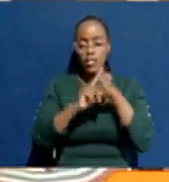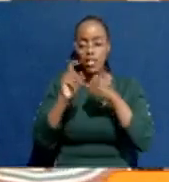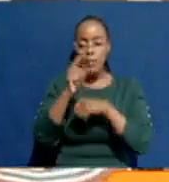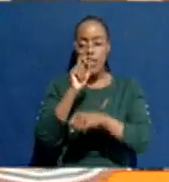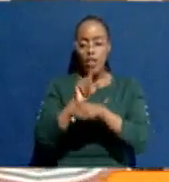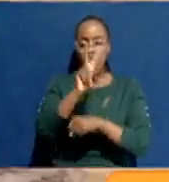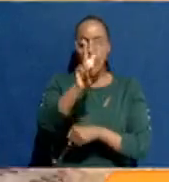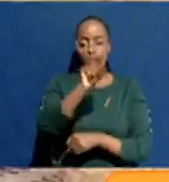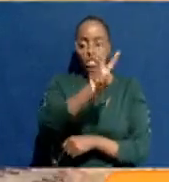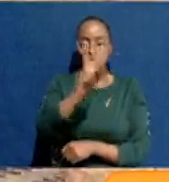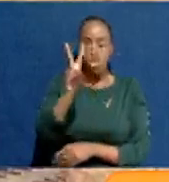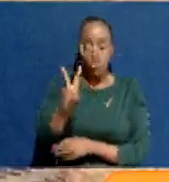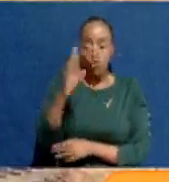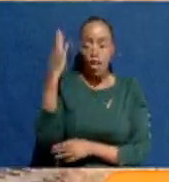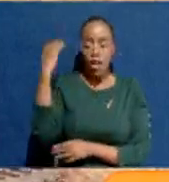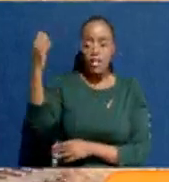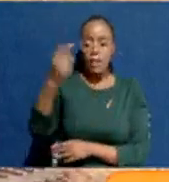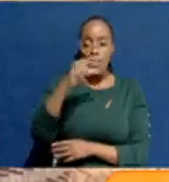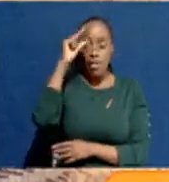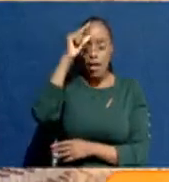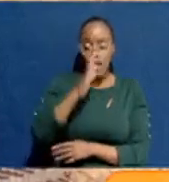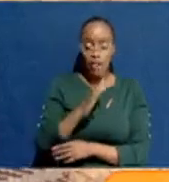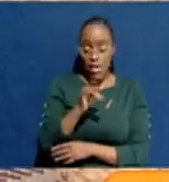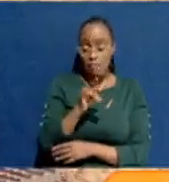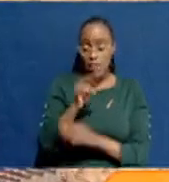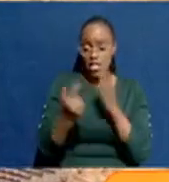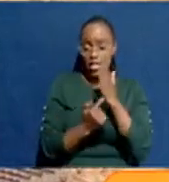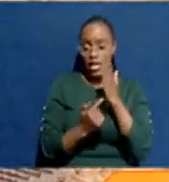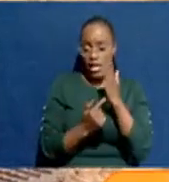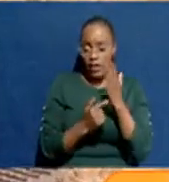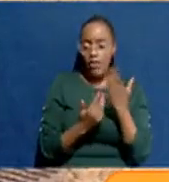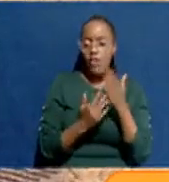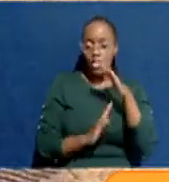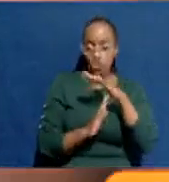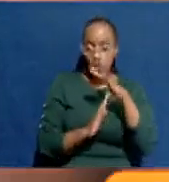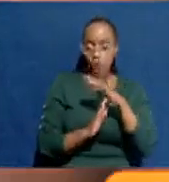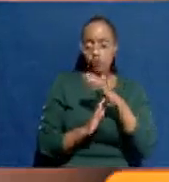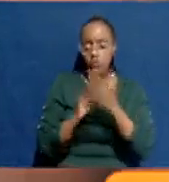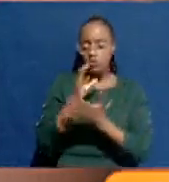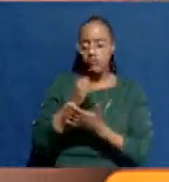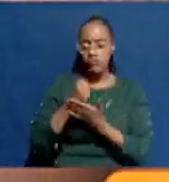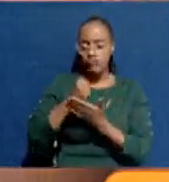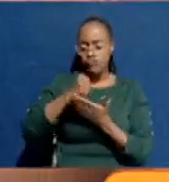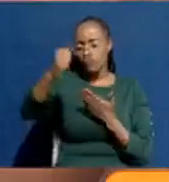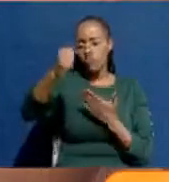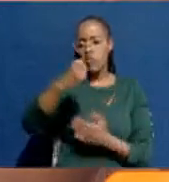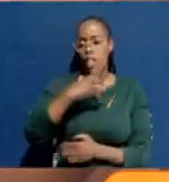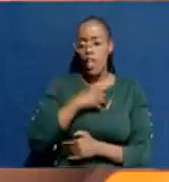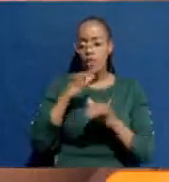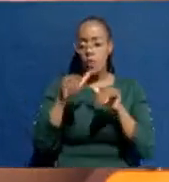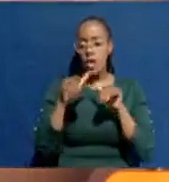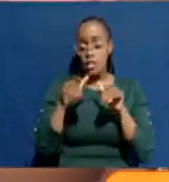26th November 2022. Last month, Governor Mwadime sent four top county officials on leave pending investigations on